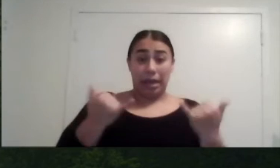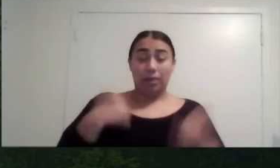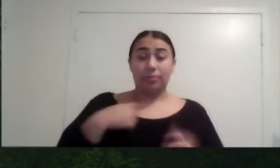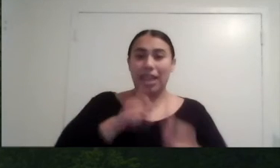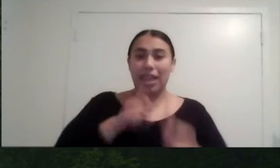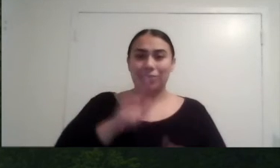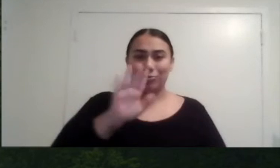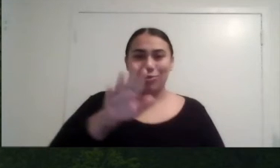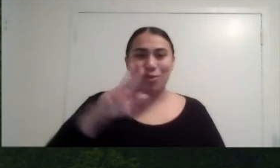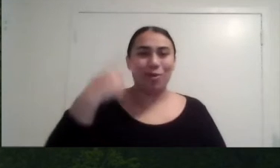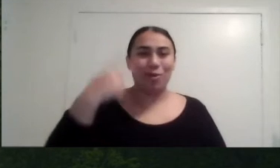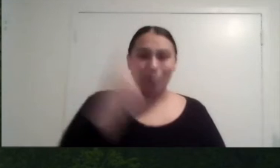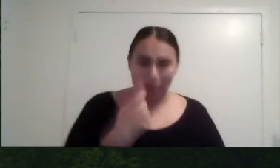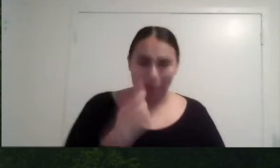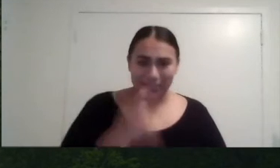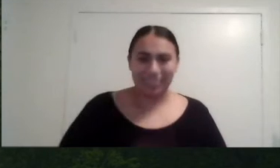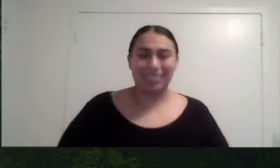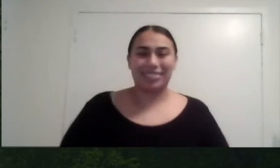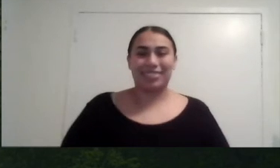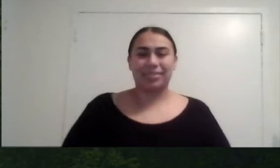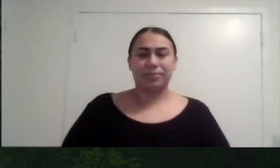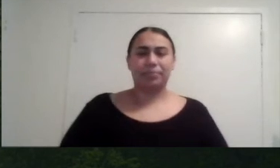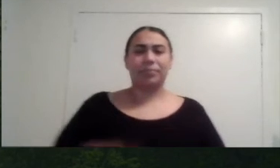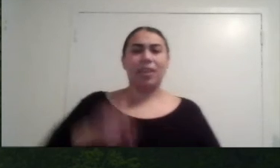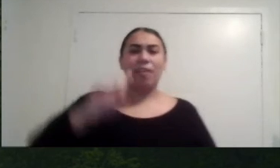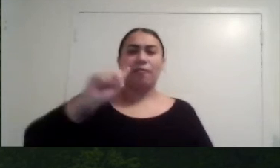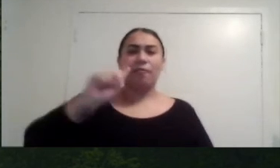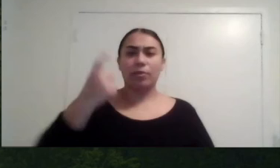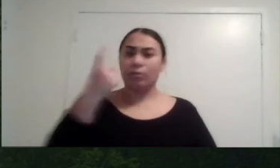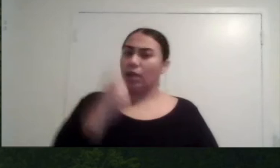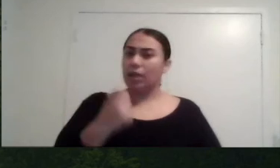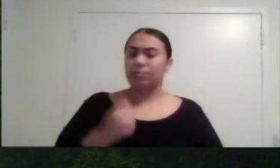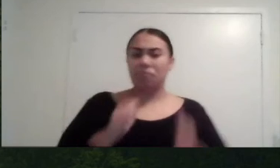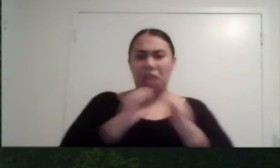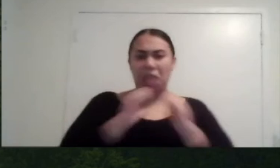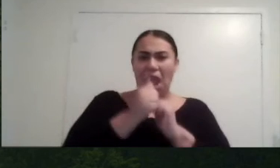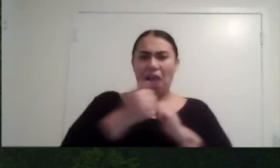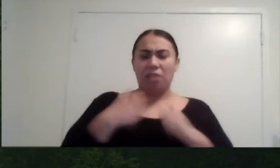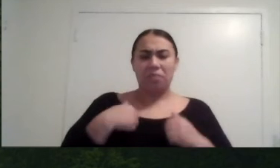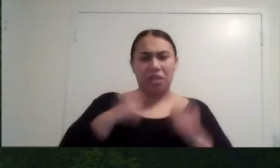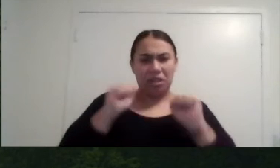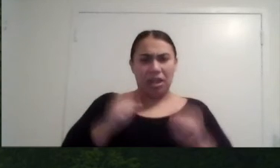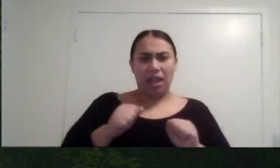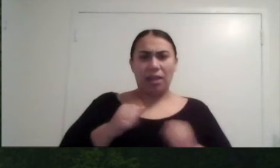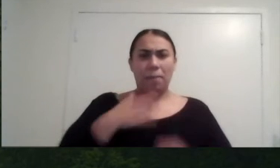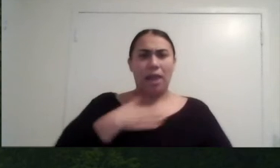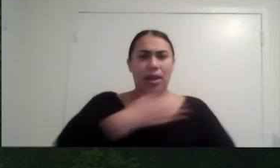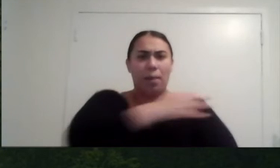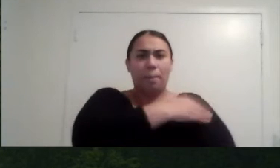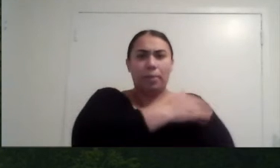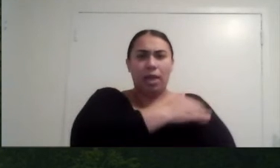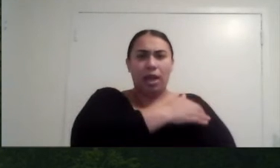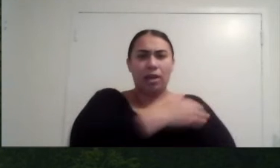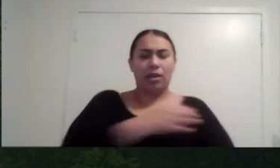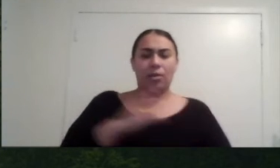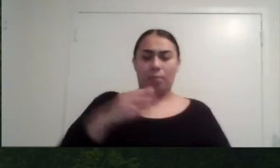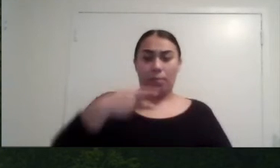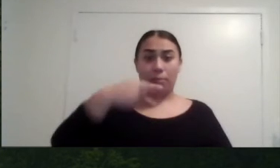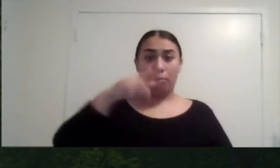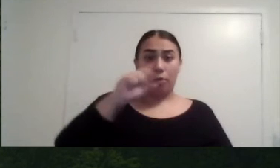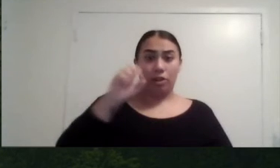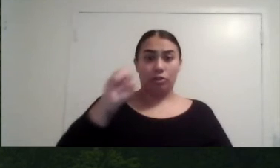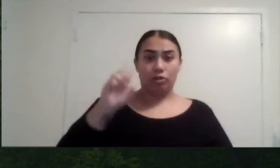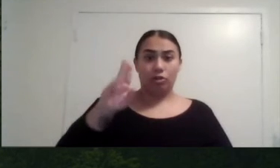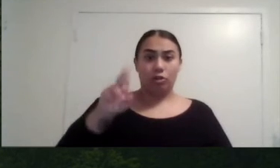week. A question we got is, what are the best things that I can do to lower my blood pressure? So this is a difficult question